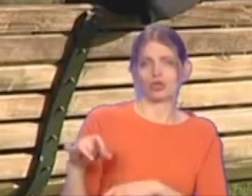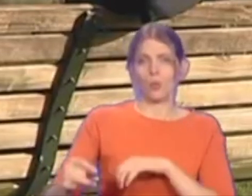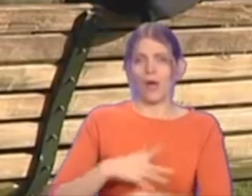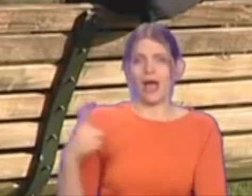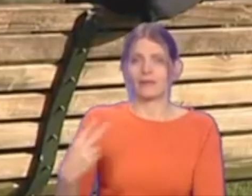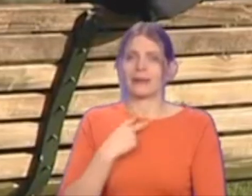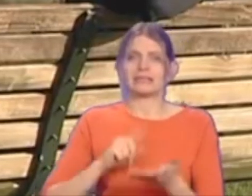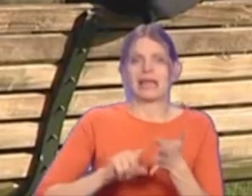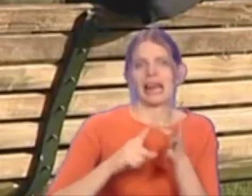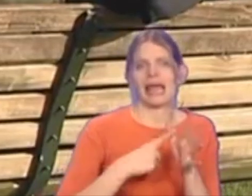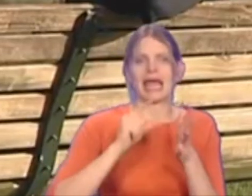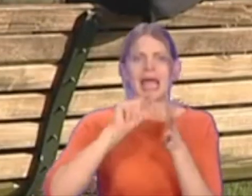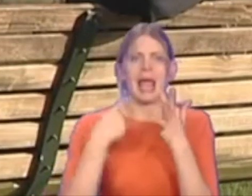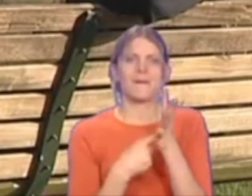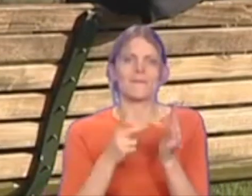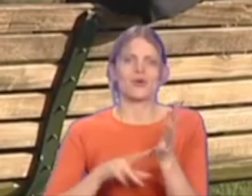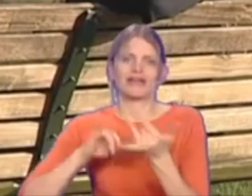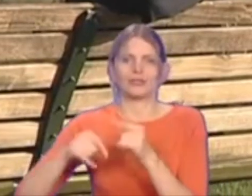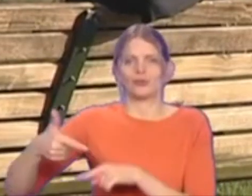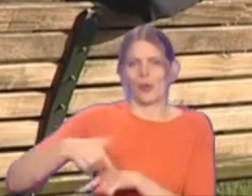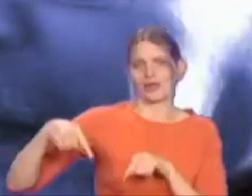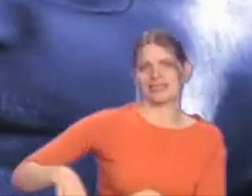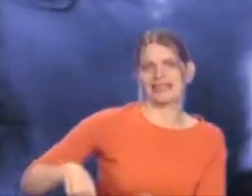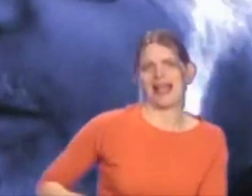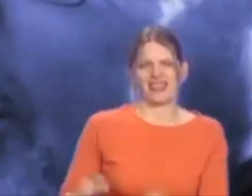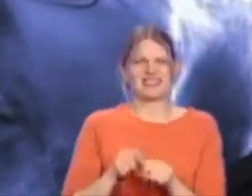a few little things like that. Yeah. Other than that,